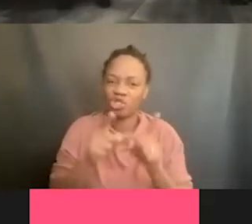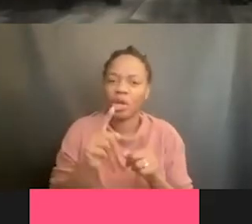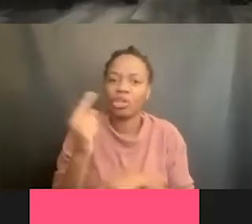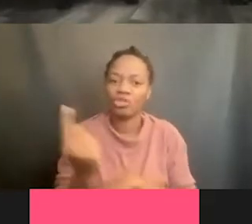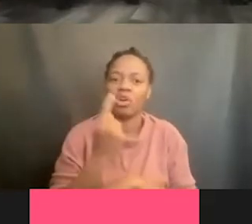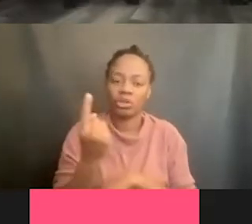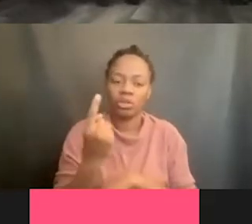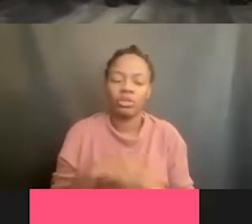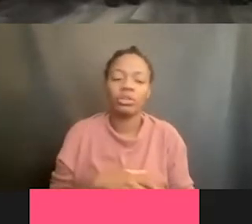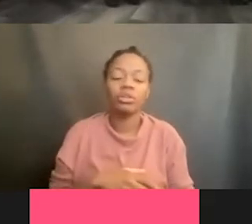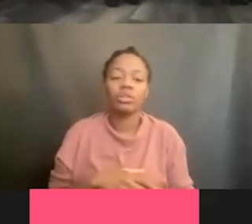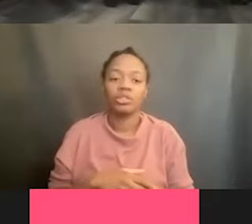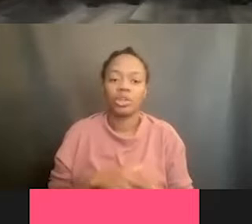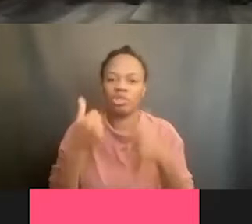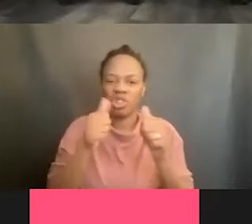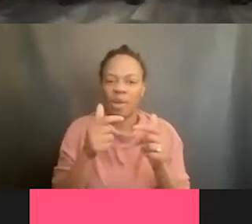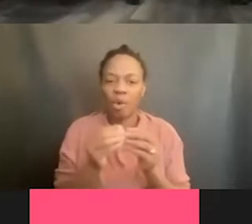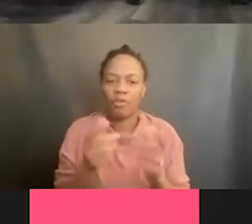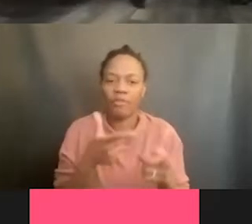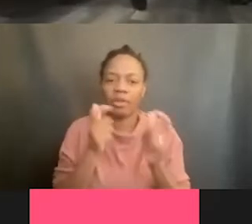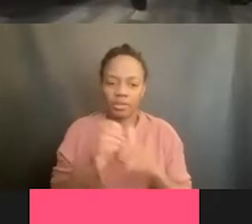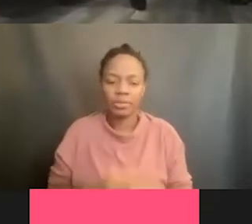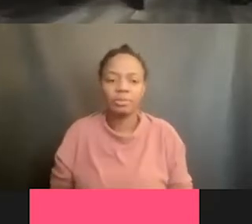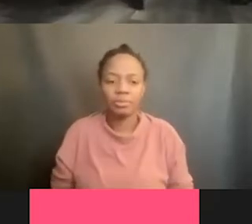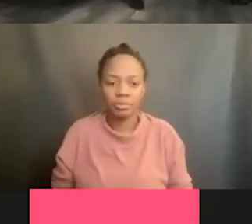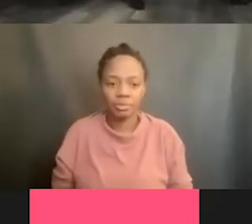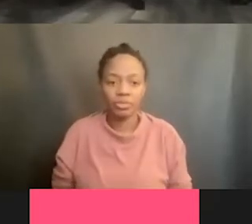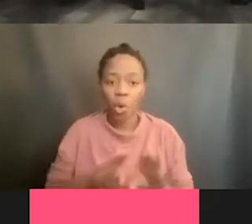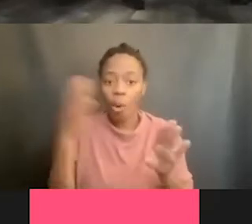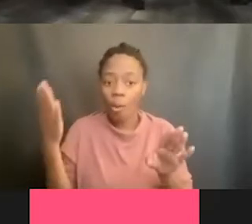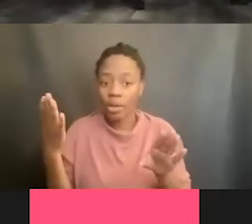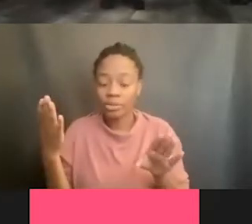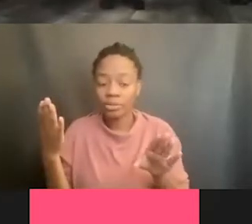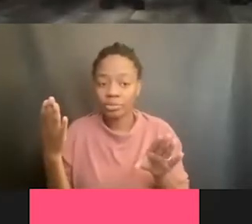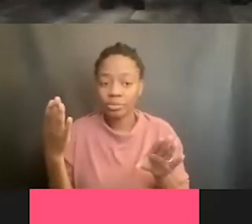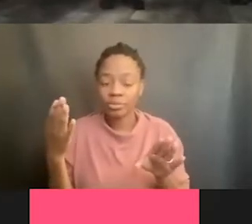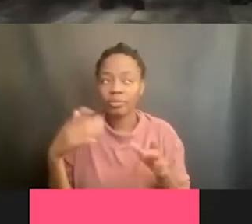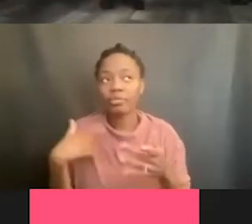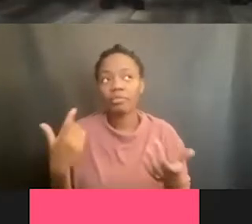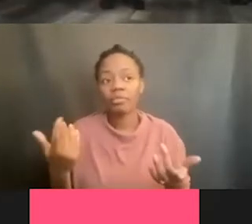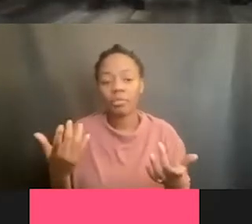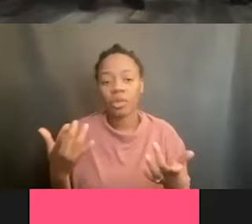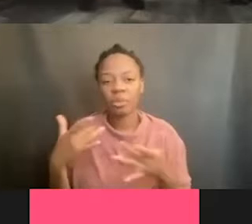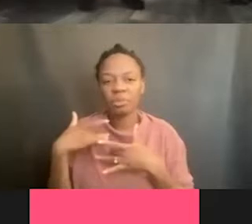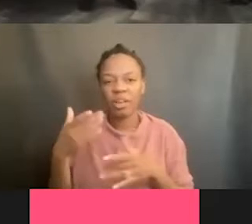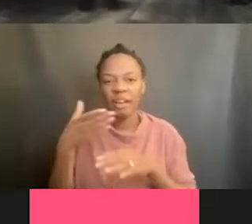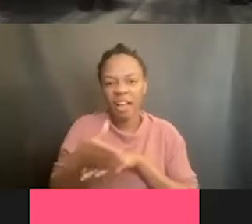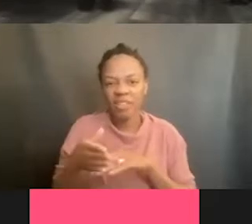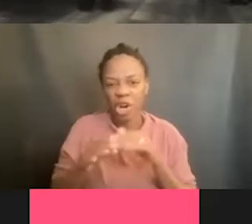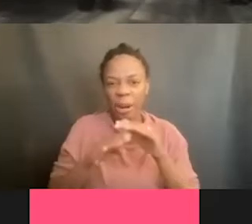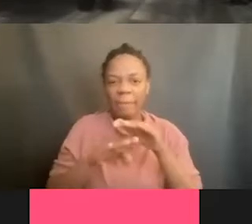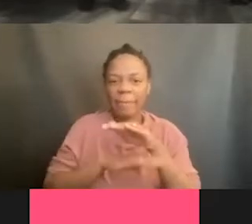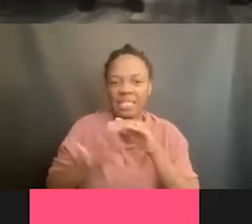So let me try a little bit faster. So then I open. It's usually after a basic, so we